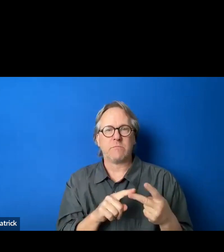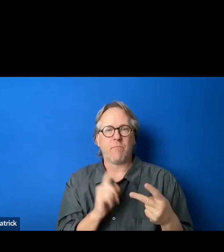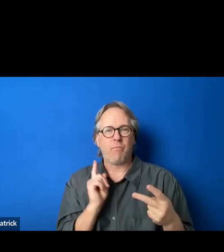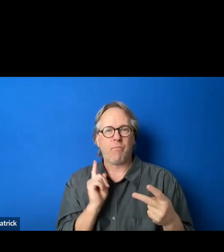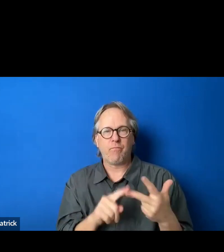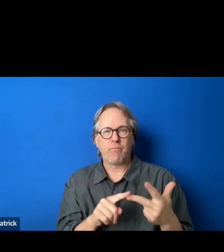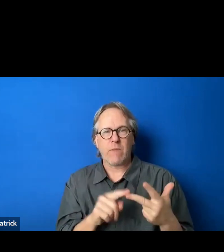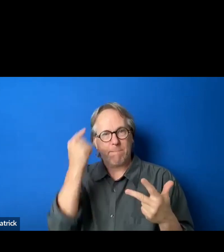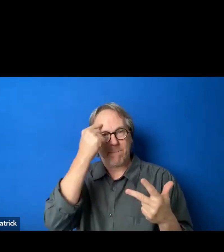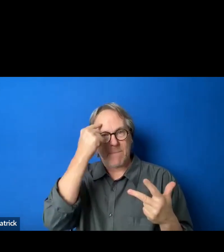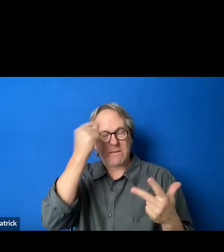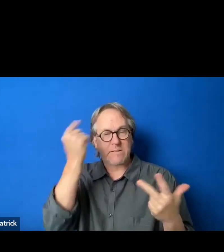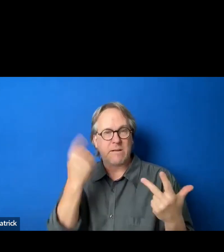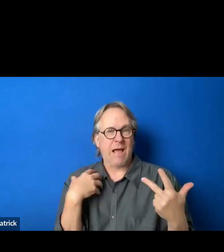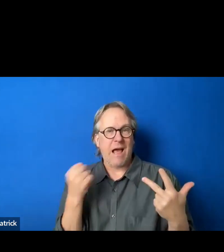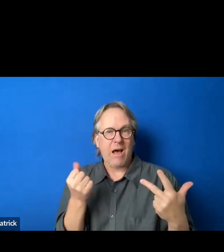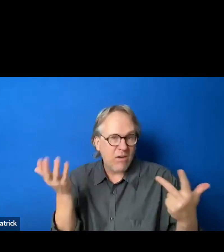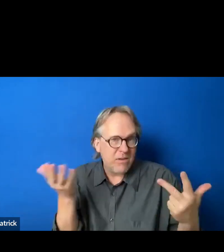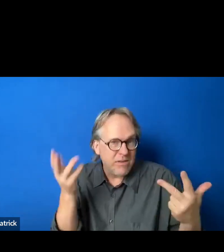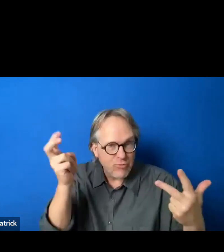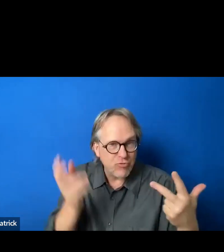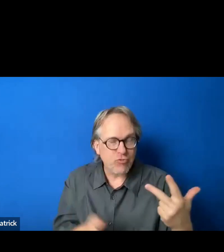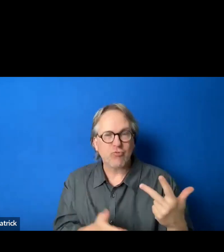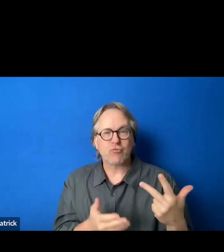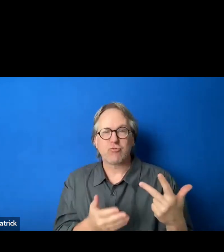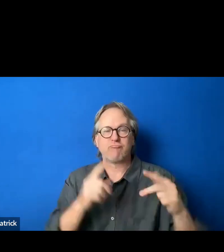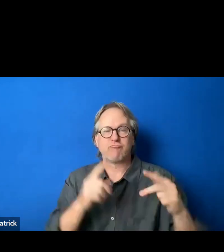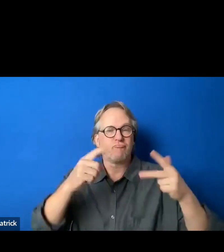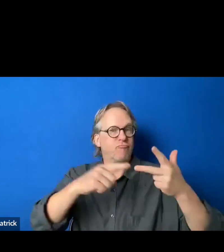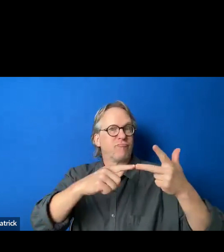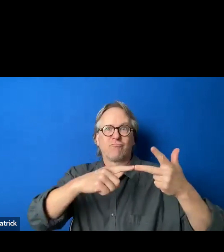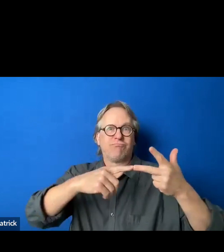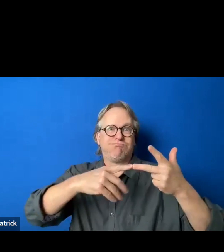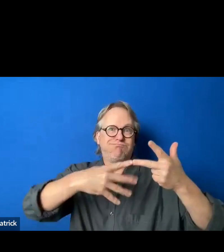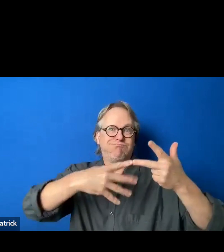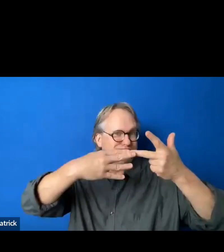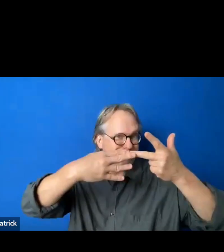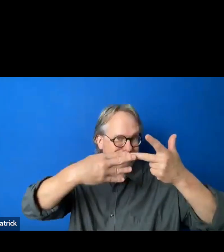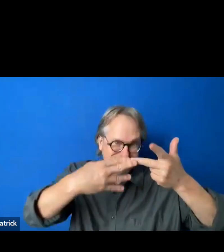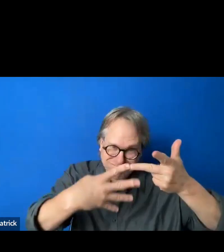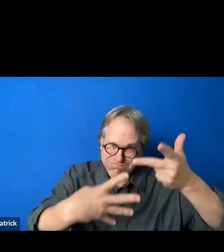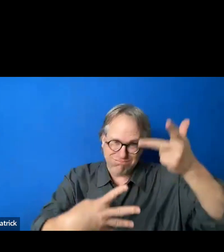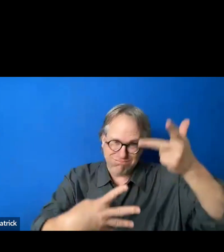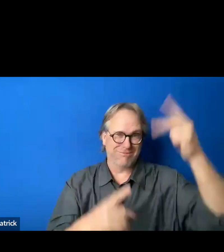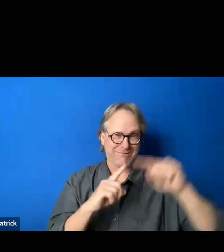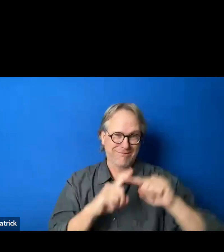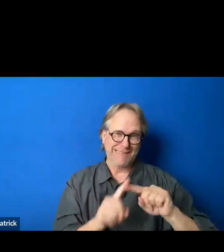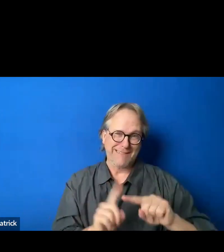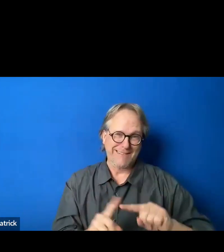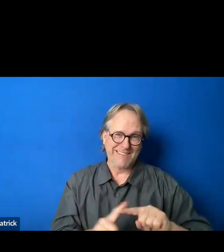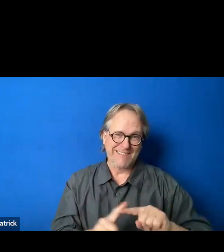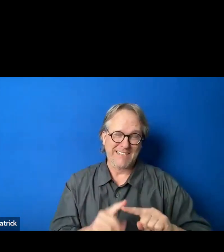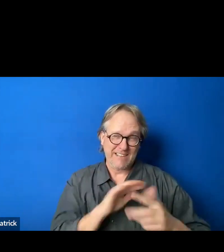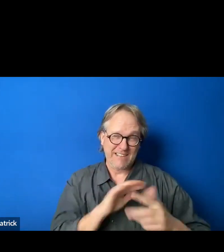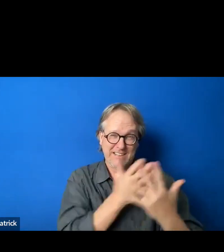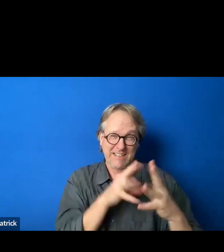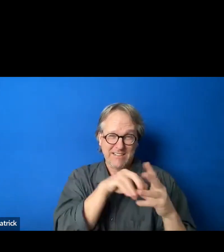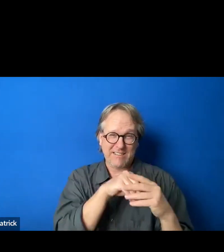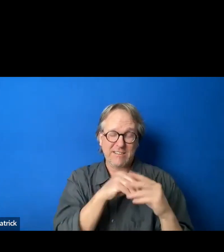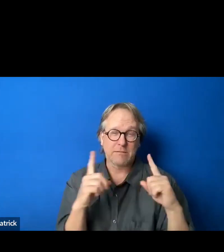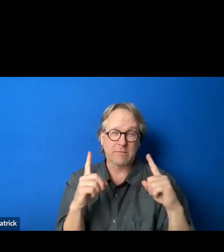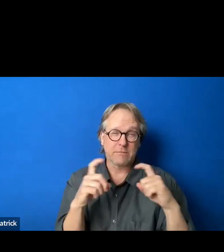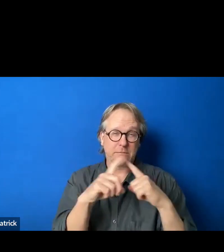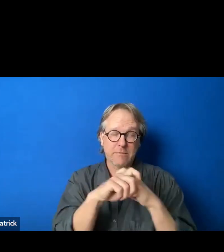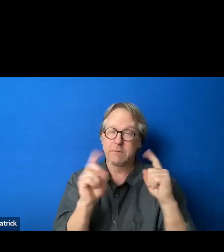mental health issue of various sorts. And it's all complicated, you know, there's so